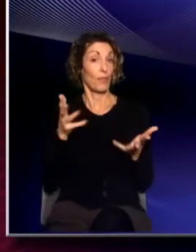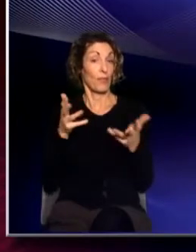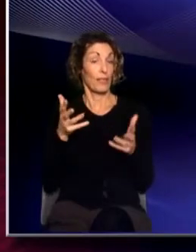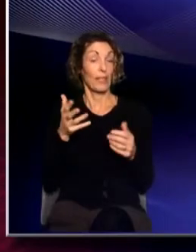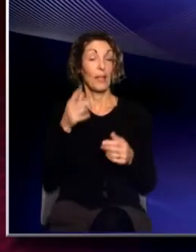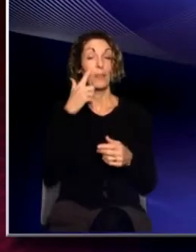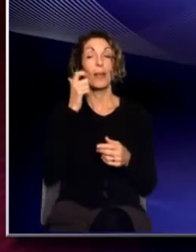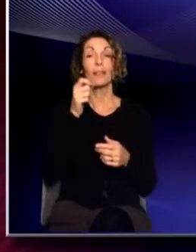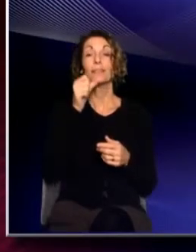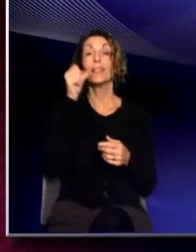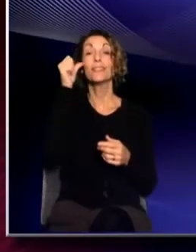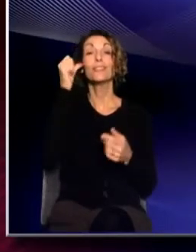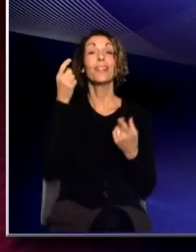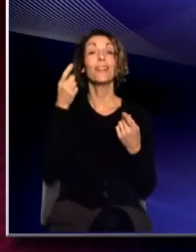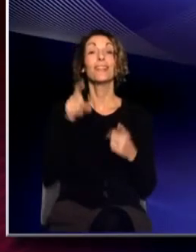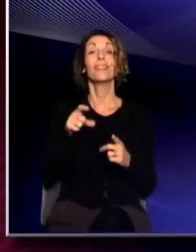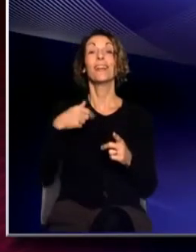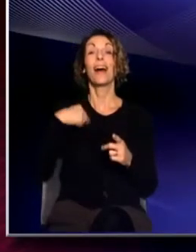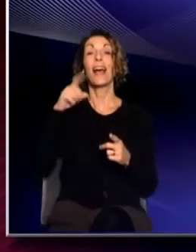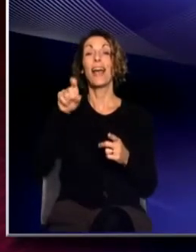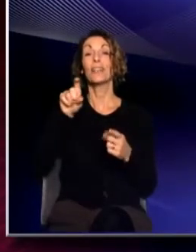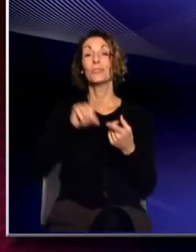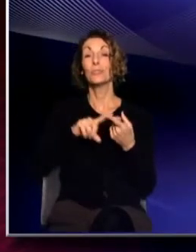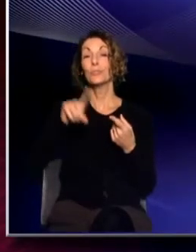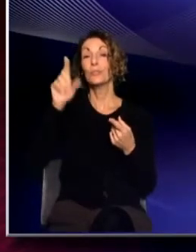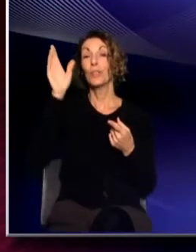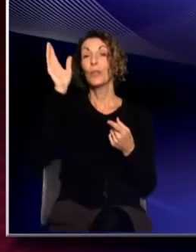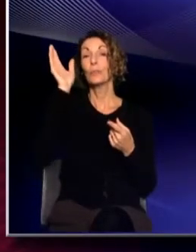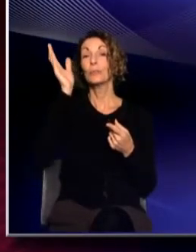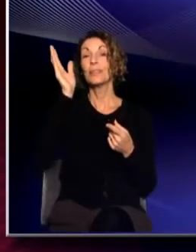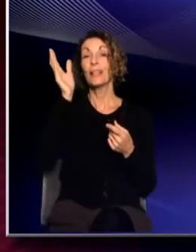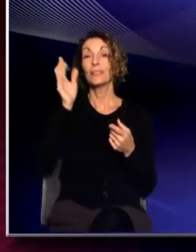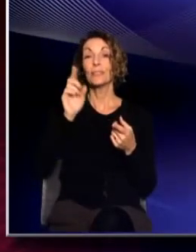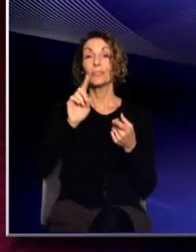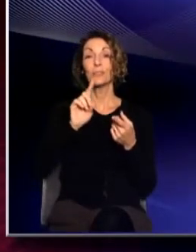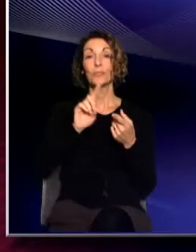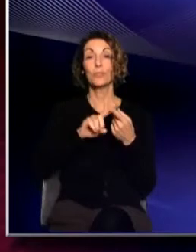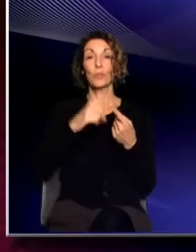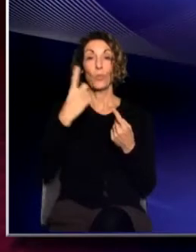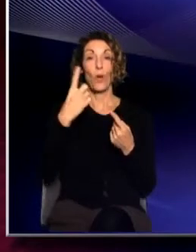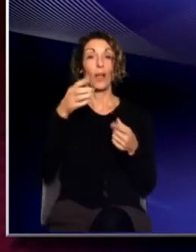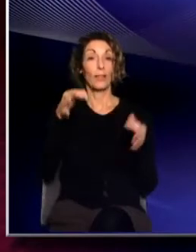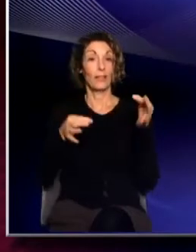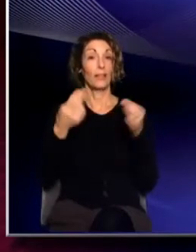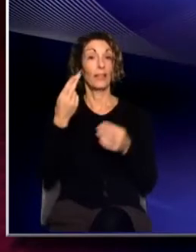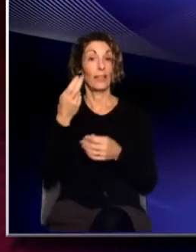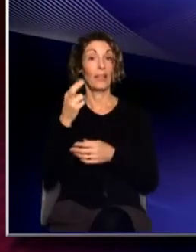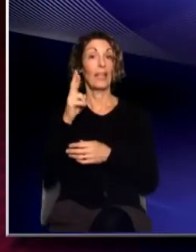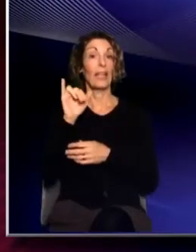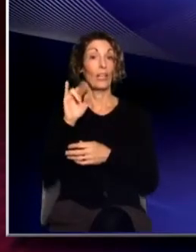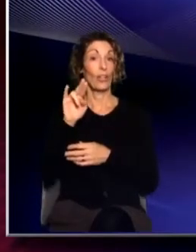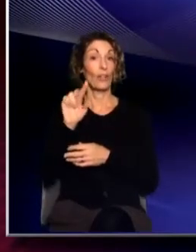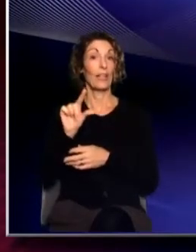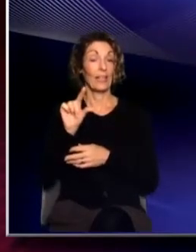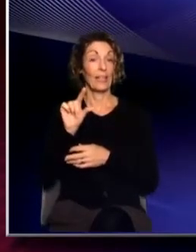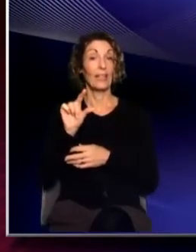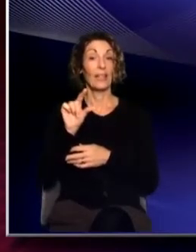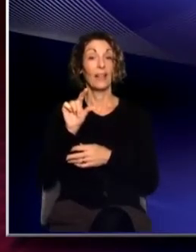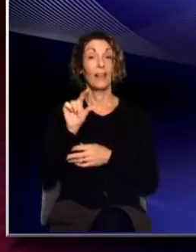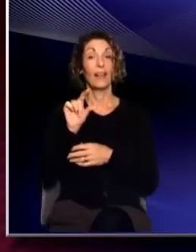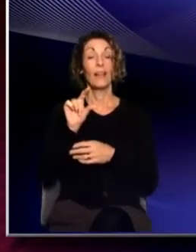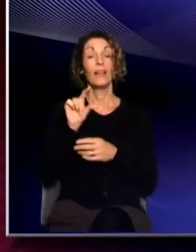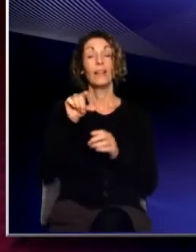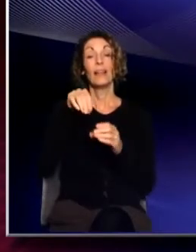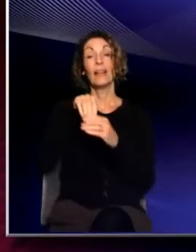yesterday I had to present to a hearing of a House